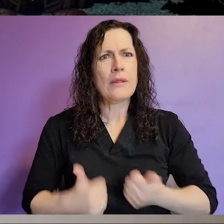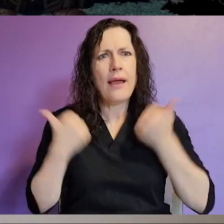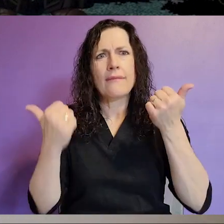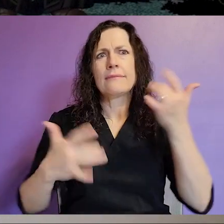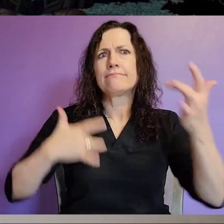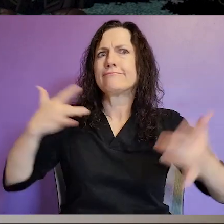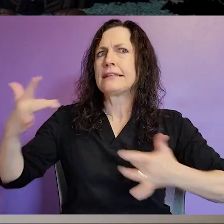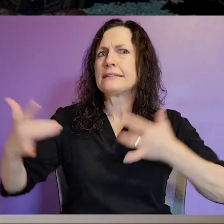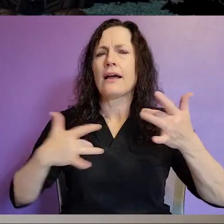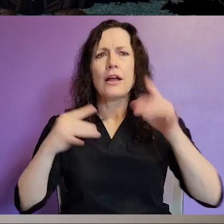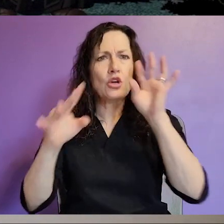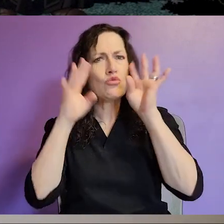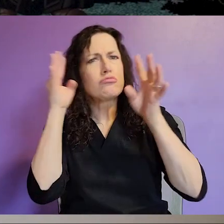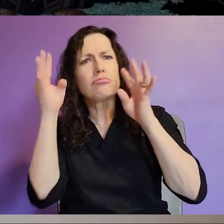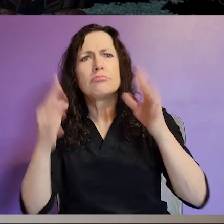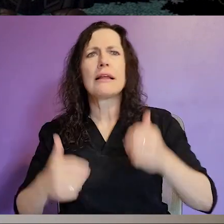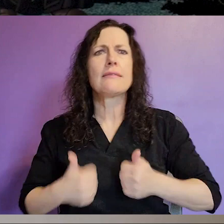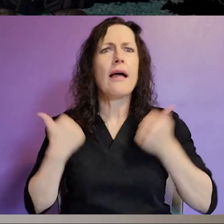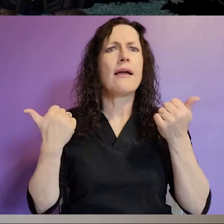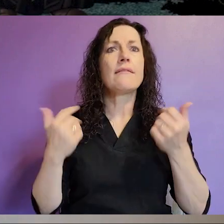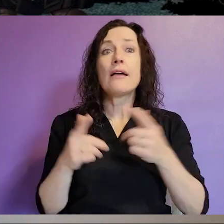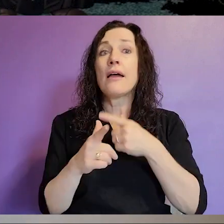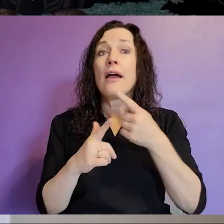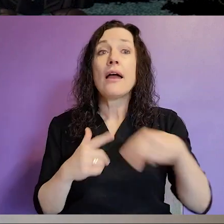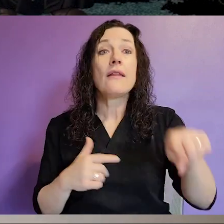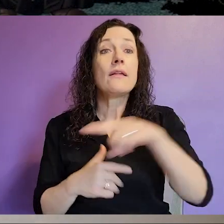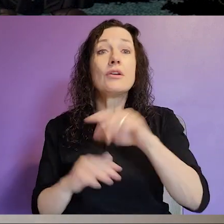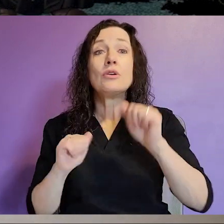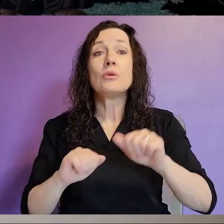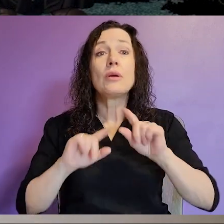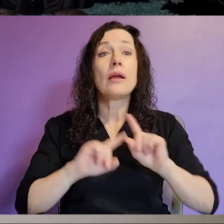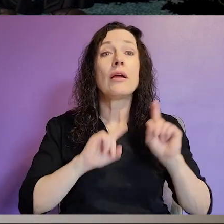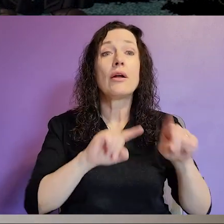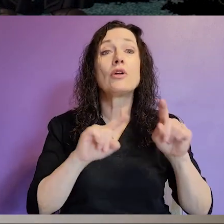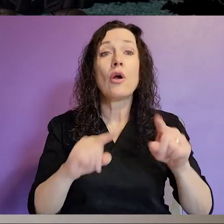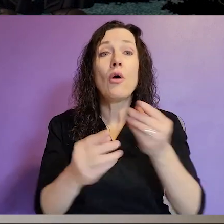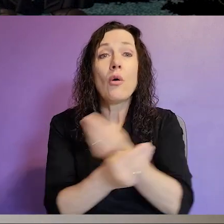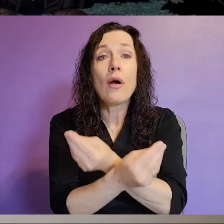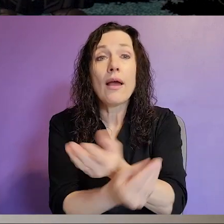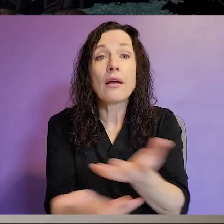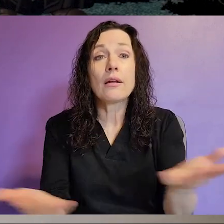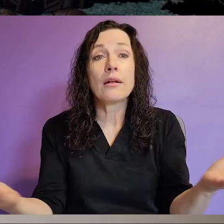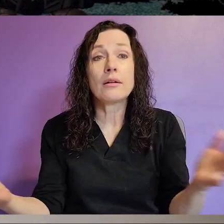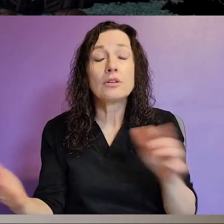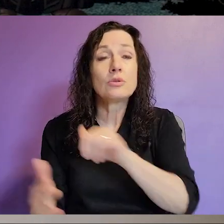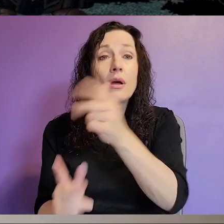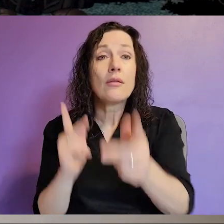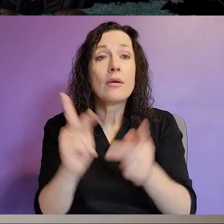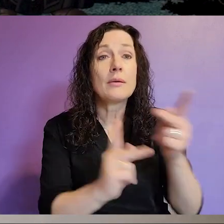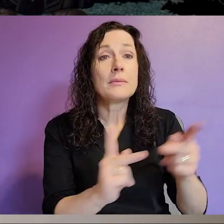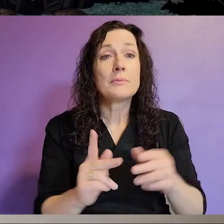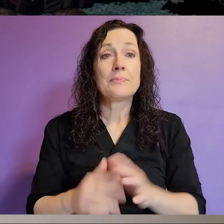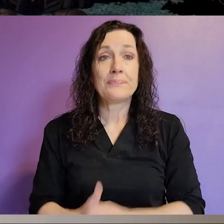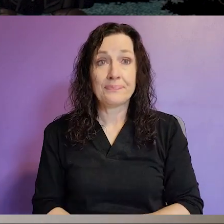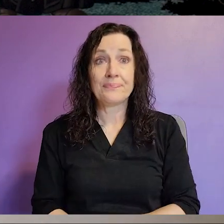life. And I will give you life to distribute.